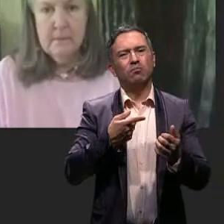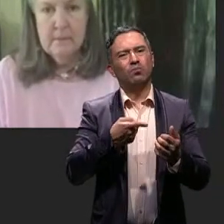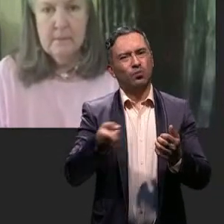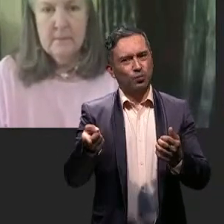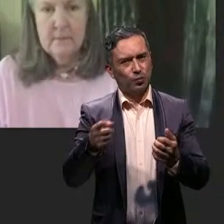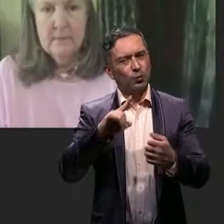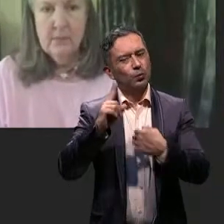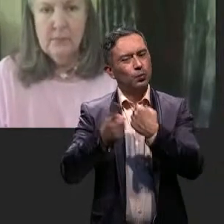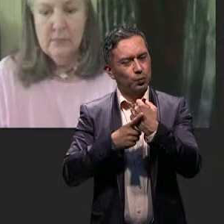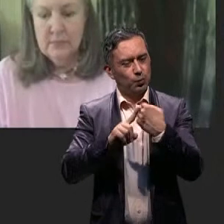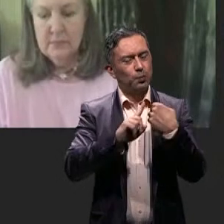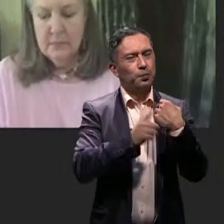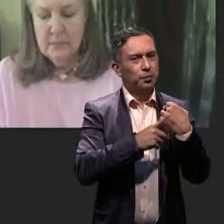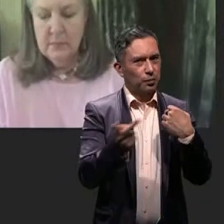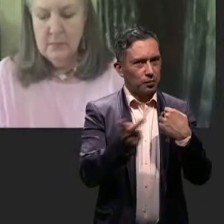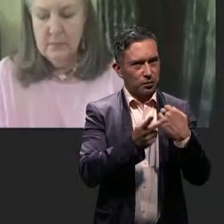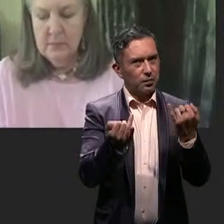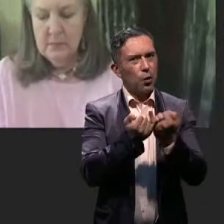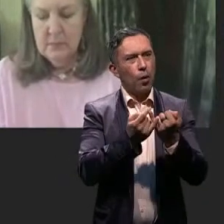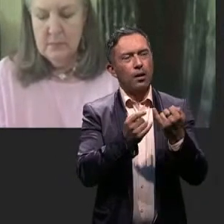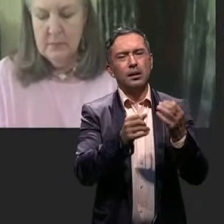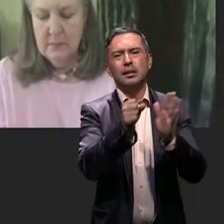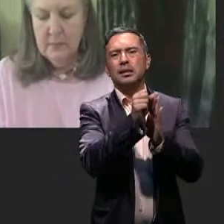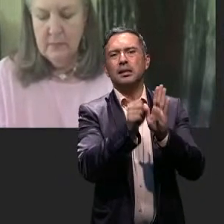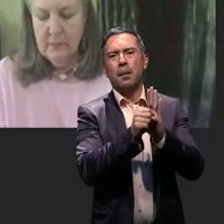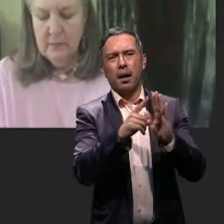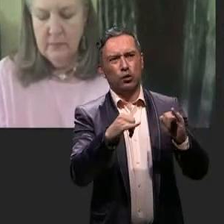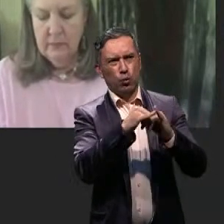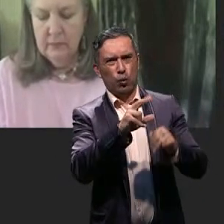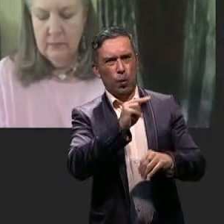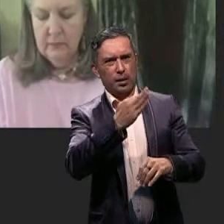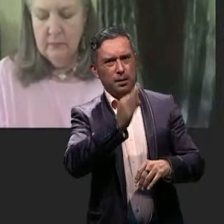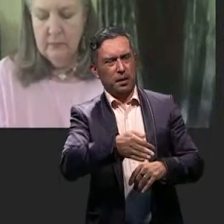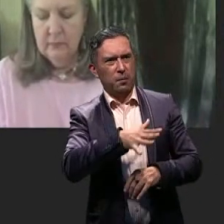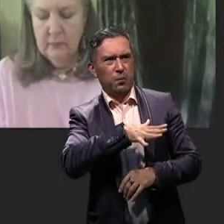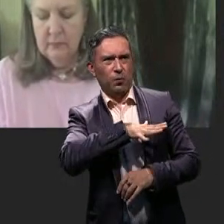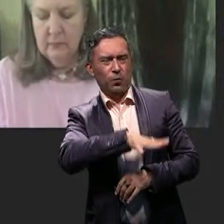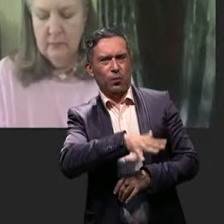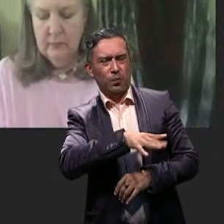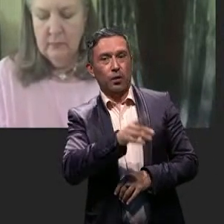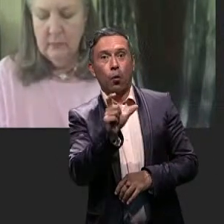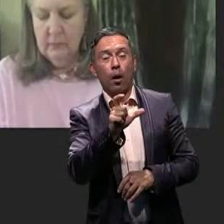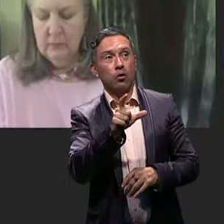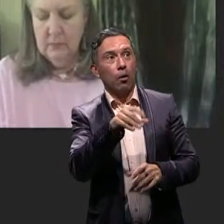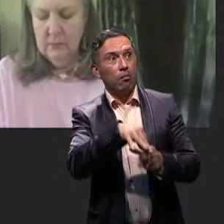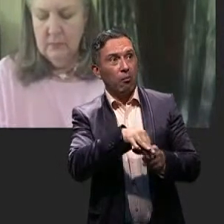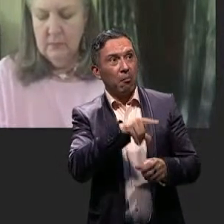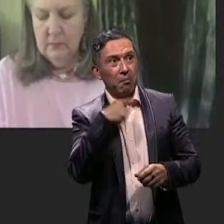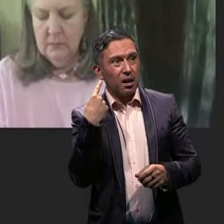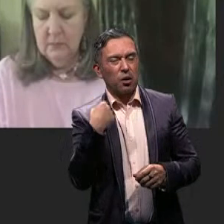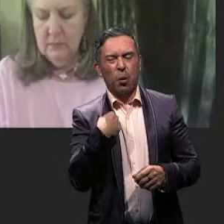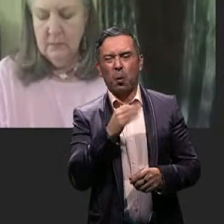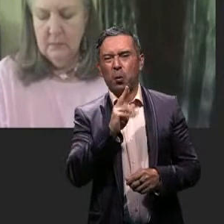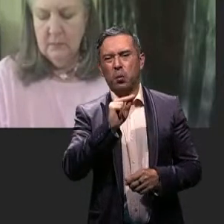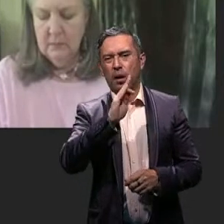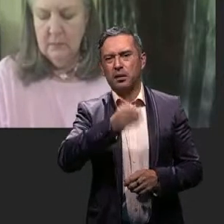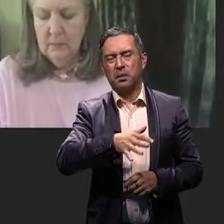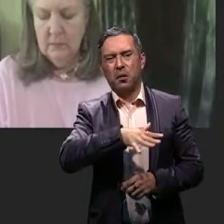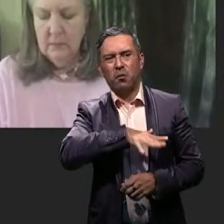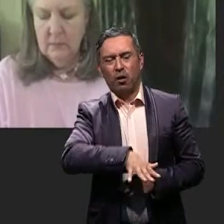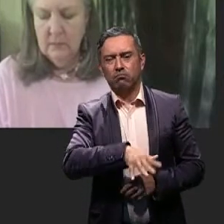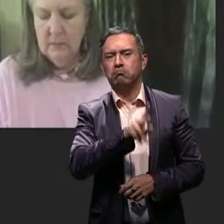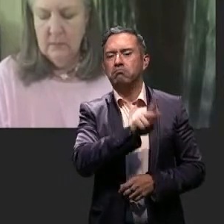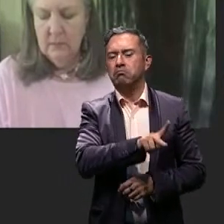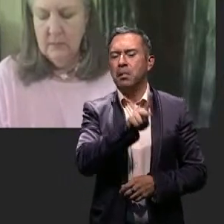we have anti-system forces that are very important. And here is where we